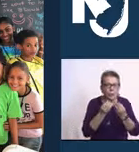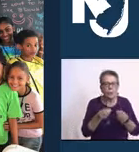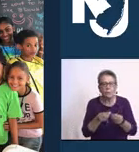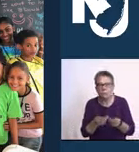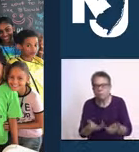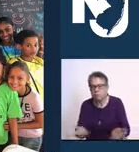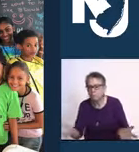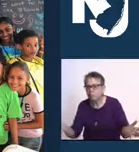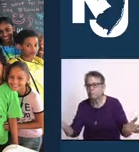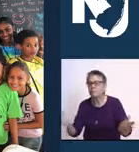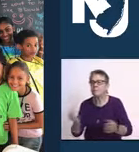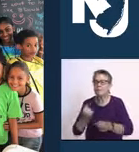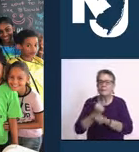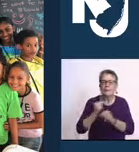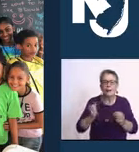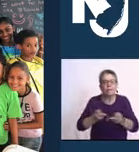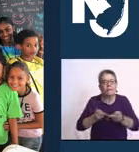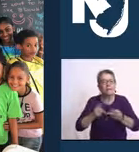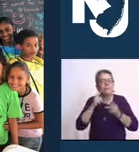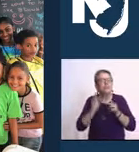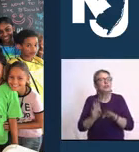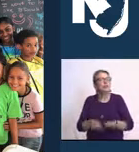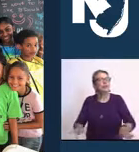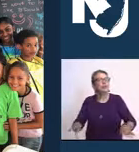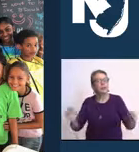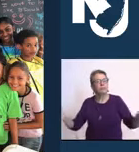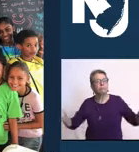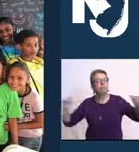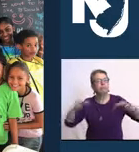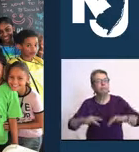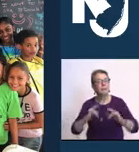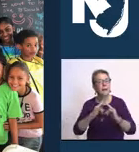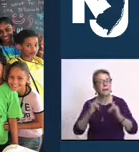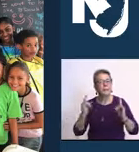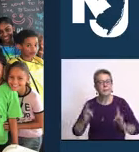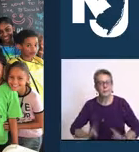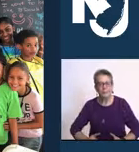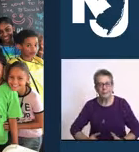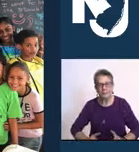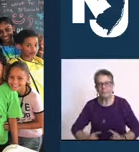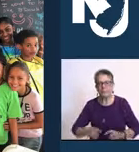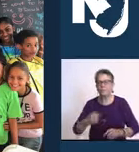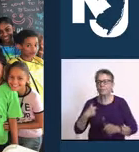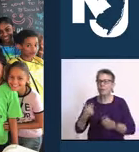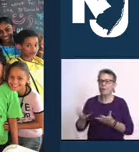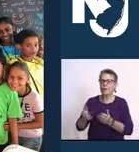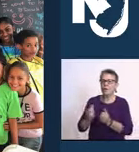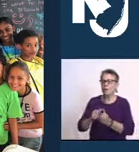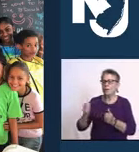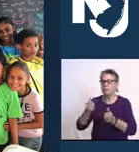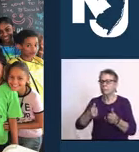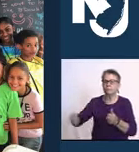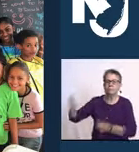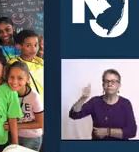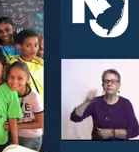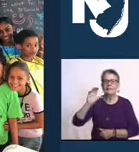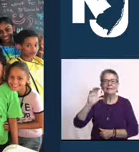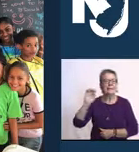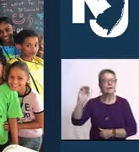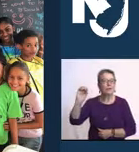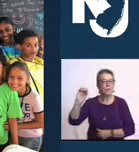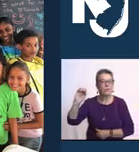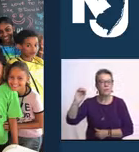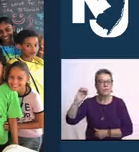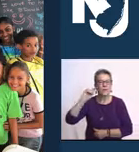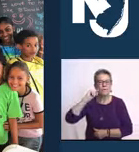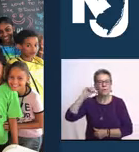grow. I spoke with CEO Bernadette Shanahan and Director of Development Sabina Menhart-Rome, who